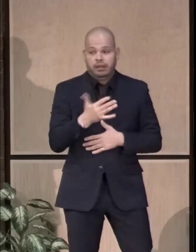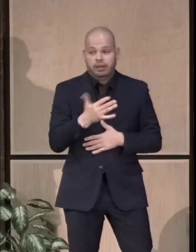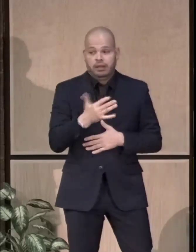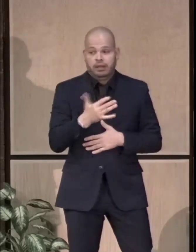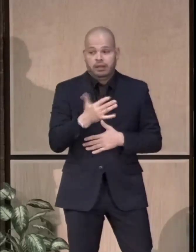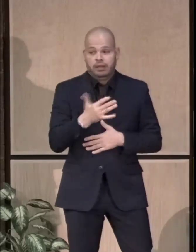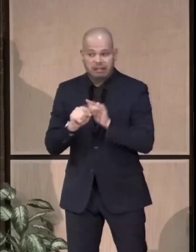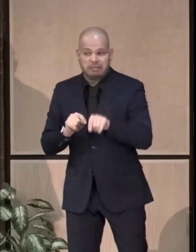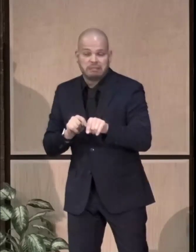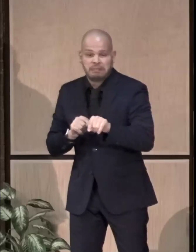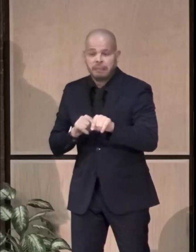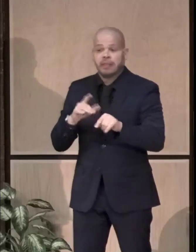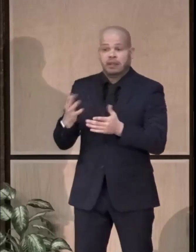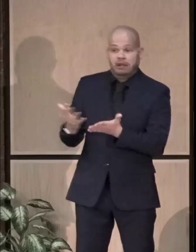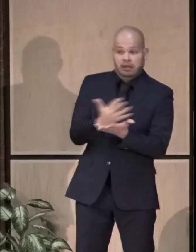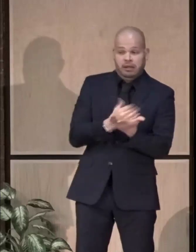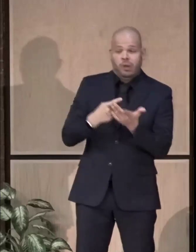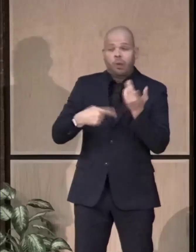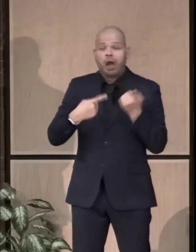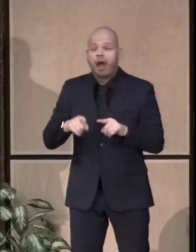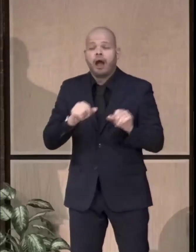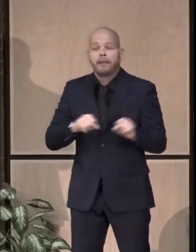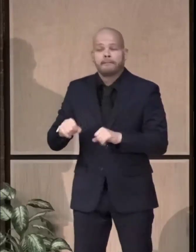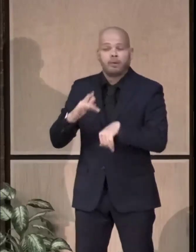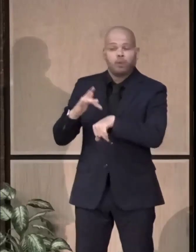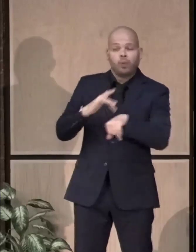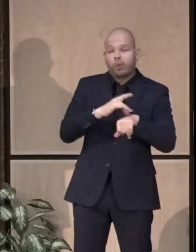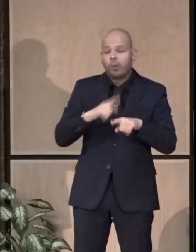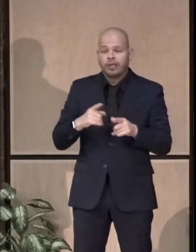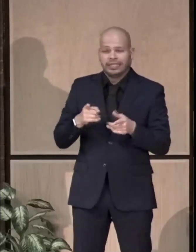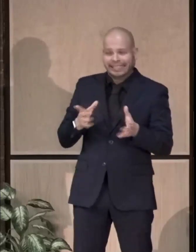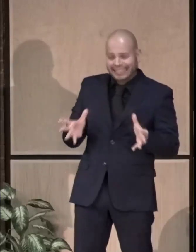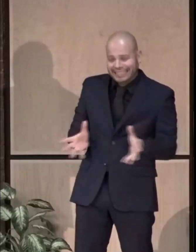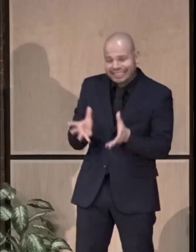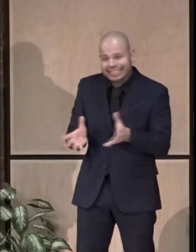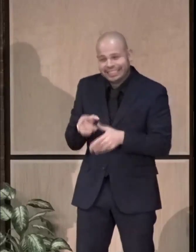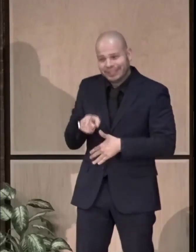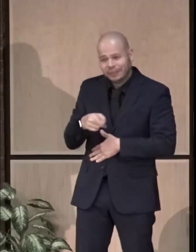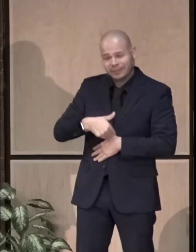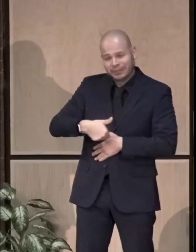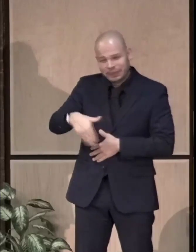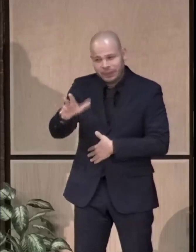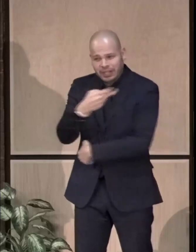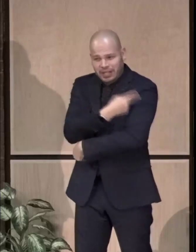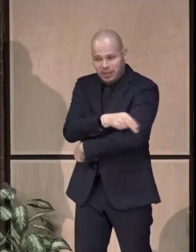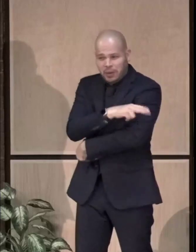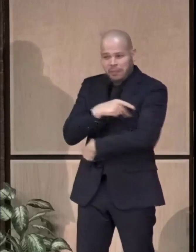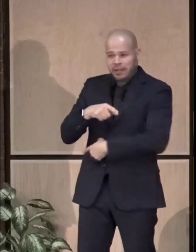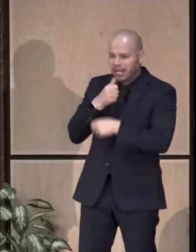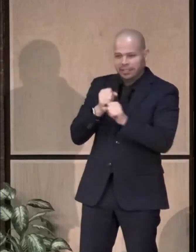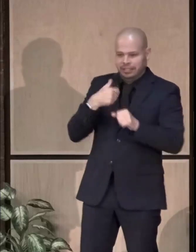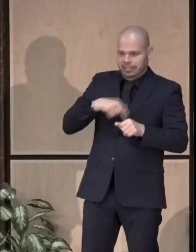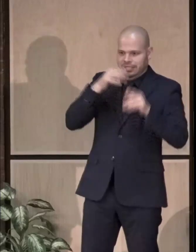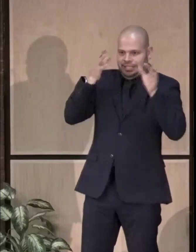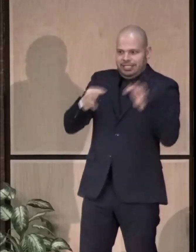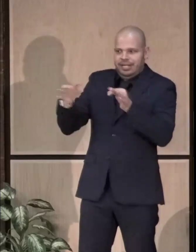using all the resources available to us to get him there, but we actually didn't have to get to that point. I'm not